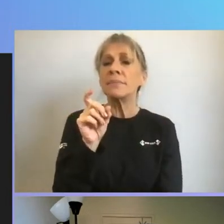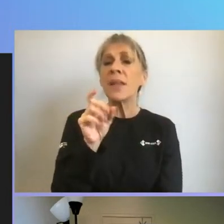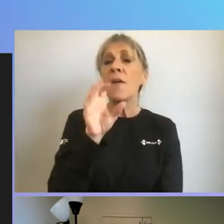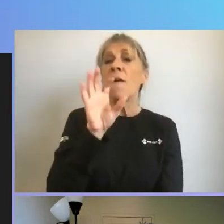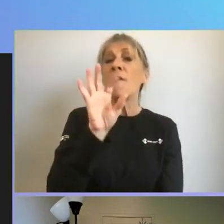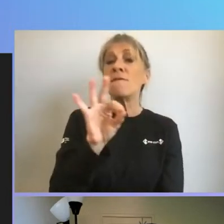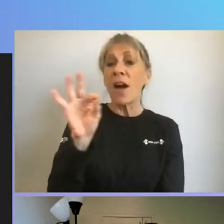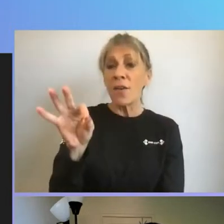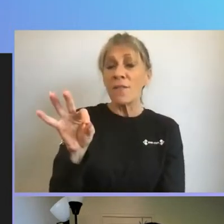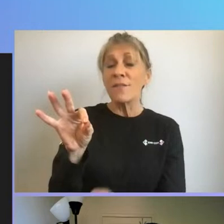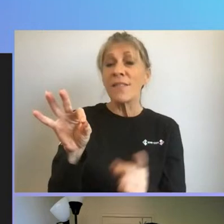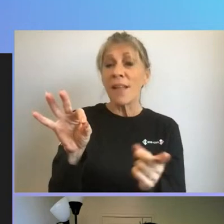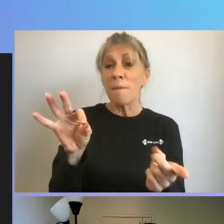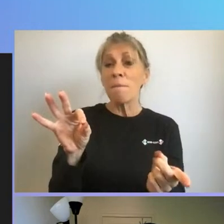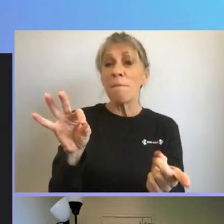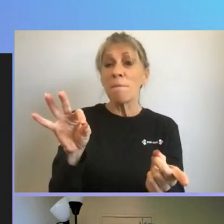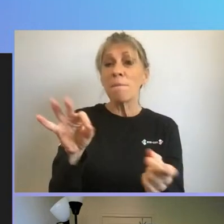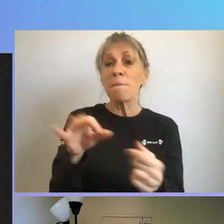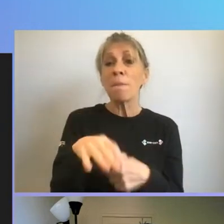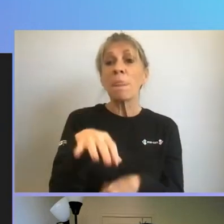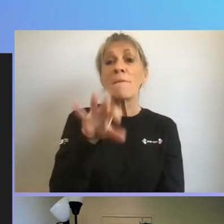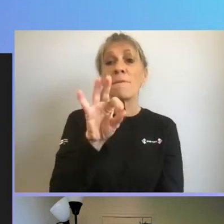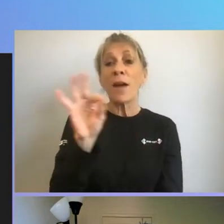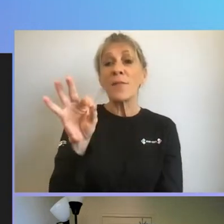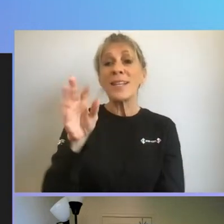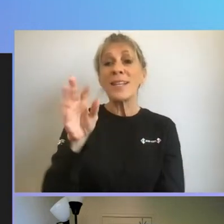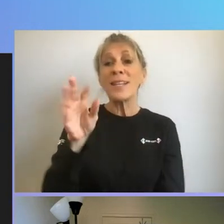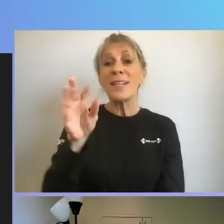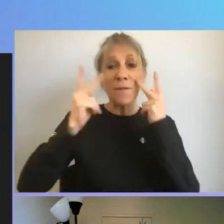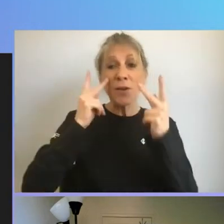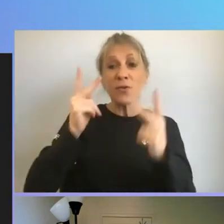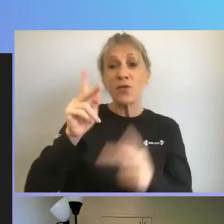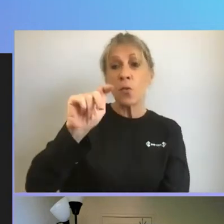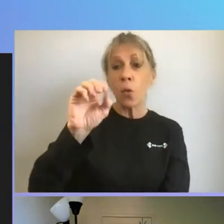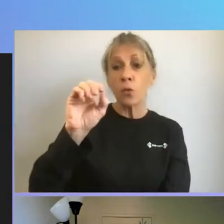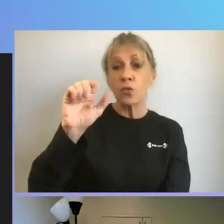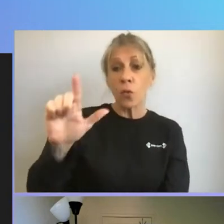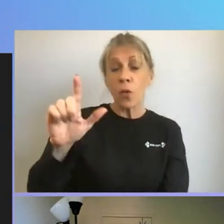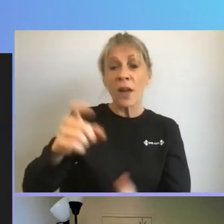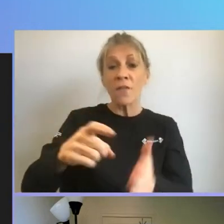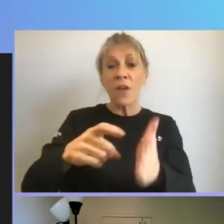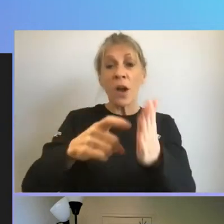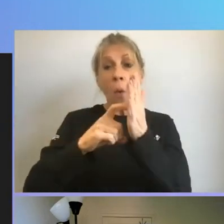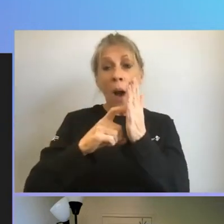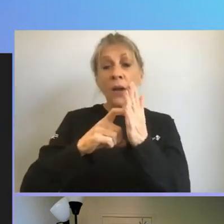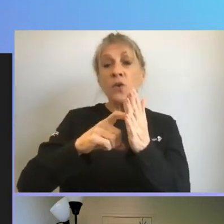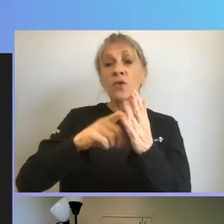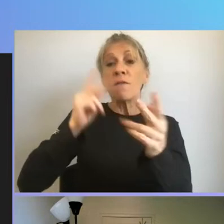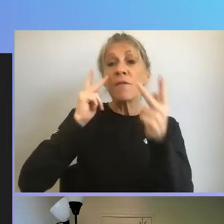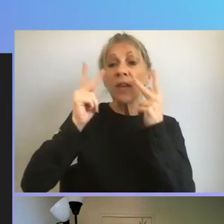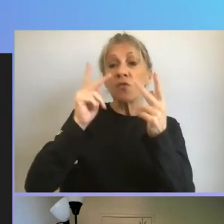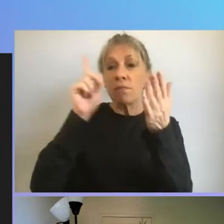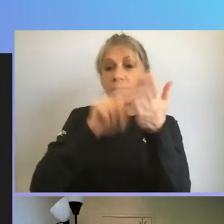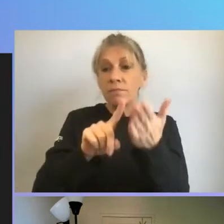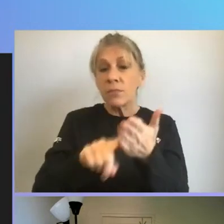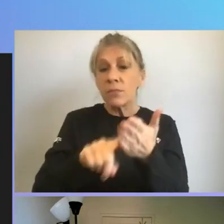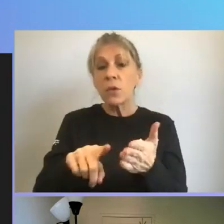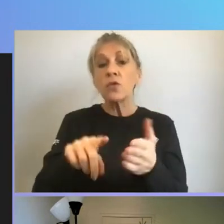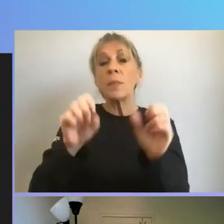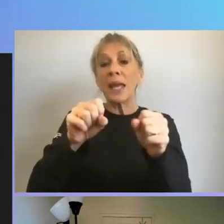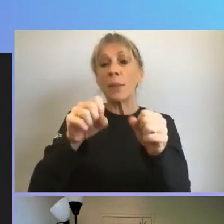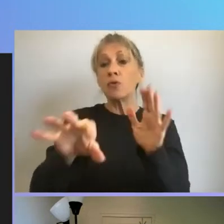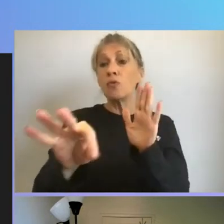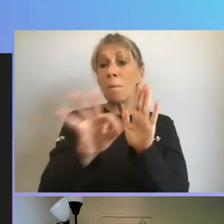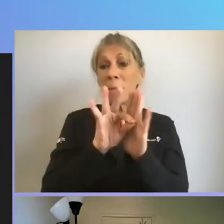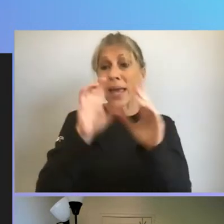Firefly is a visual tool that requires visual inspection in order to select the picture.